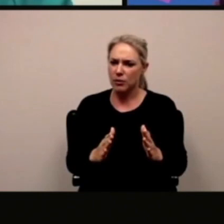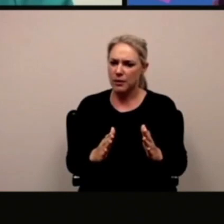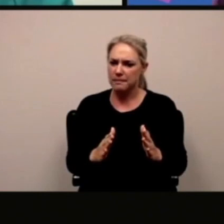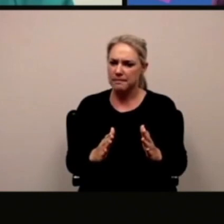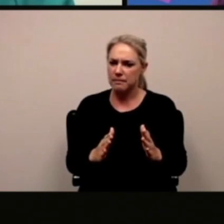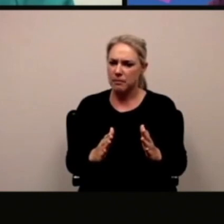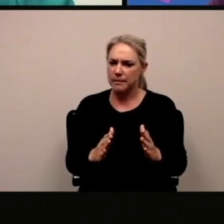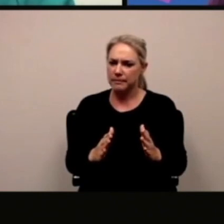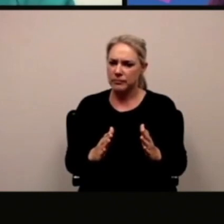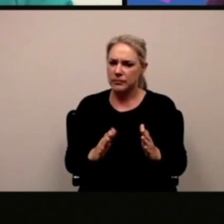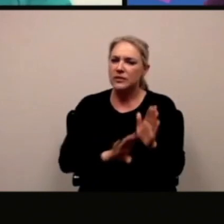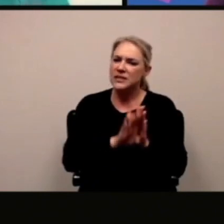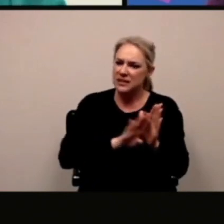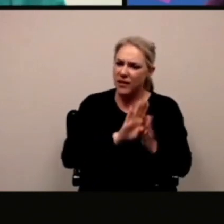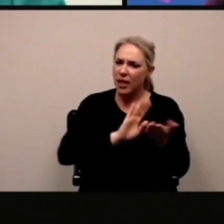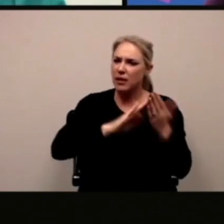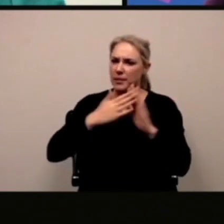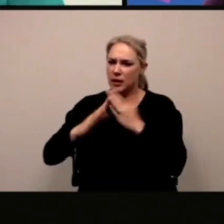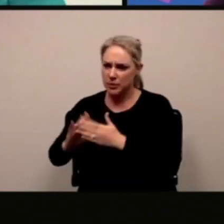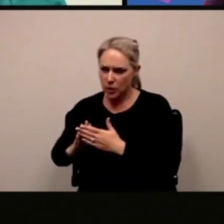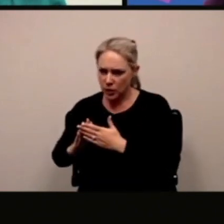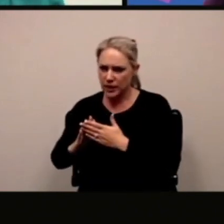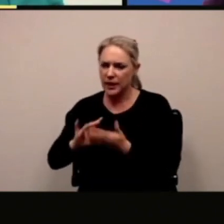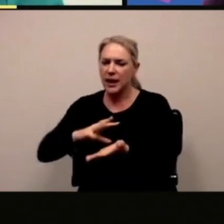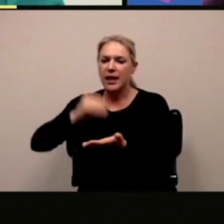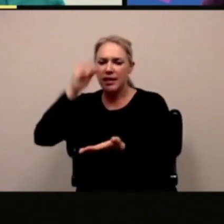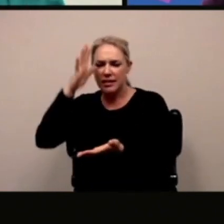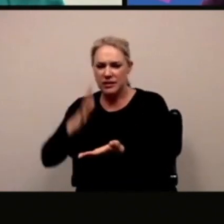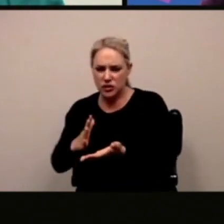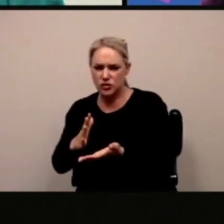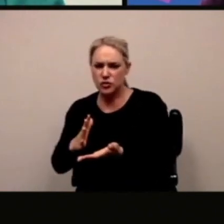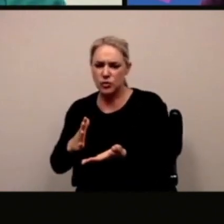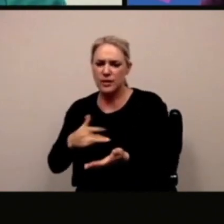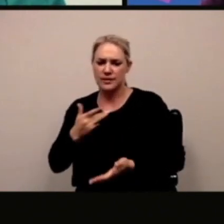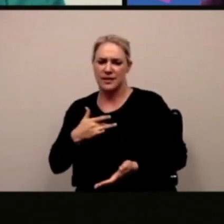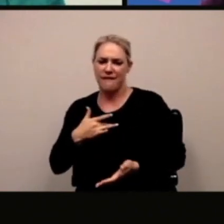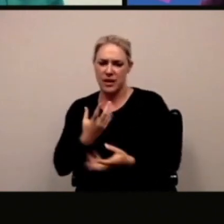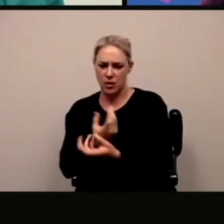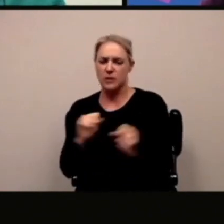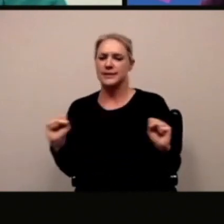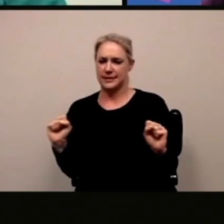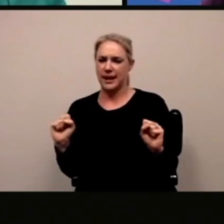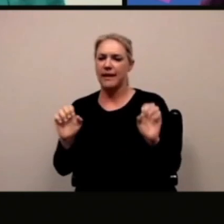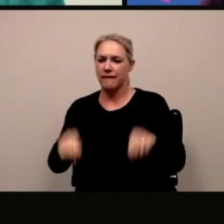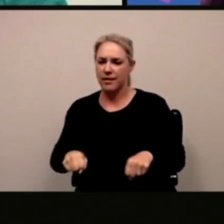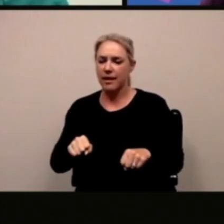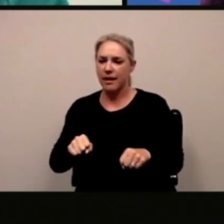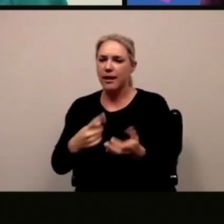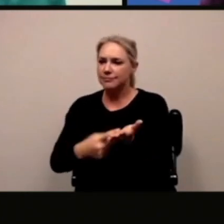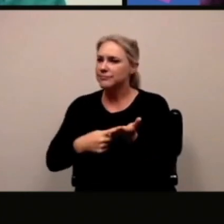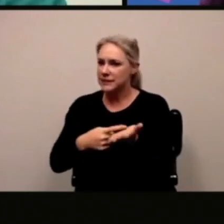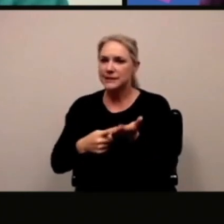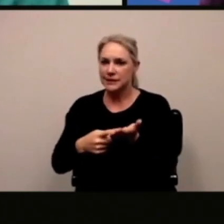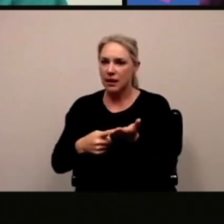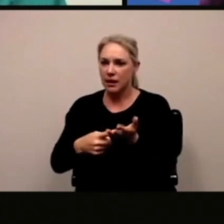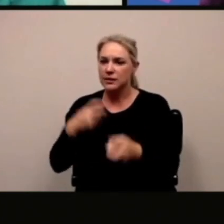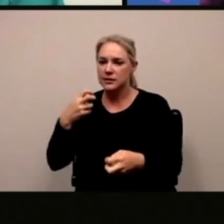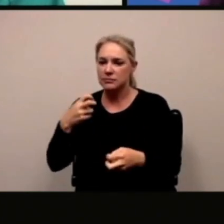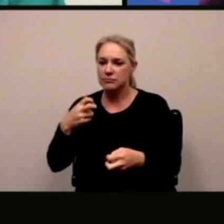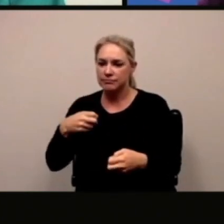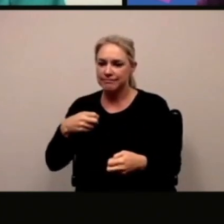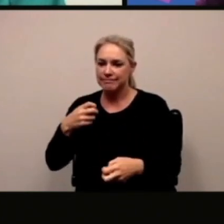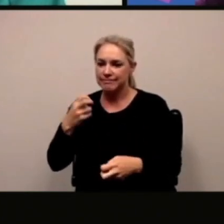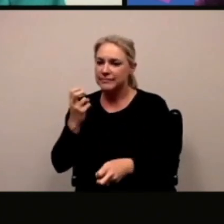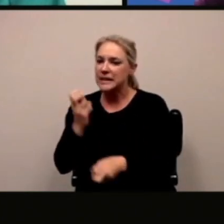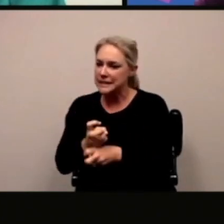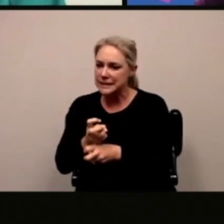build a community that they feel safe Right. having these conversations as well. And I mean, the question also said, do you have any